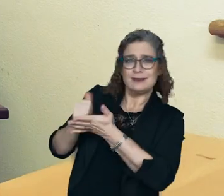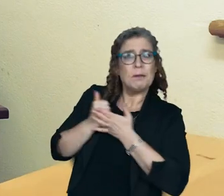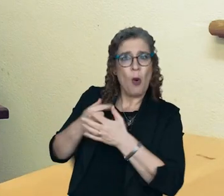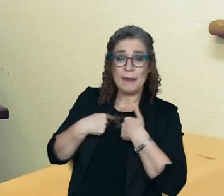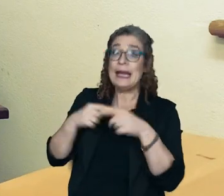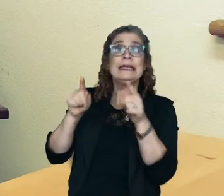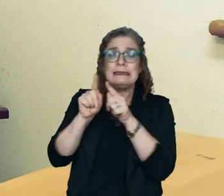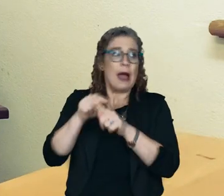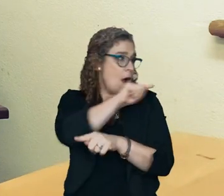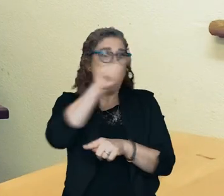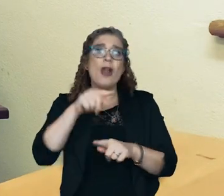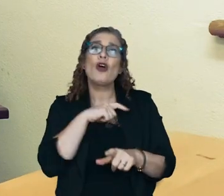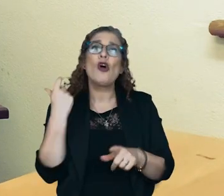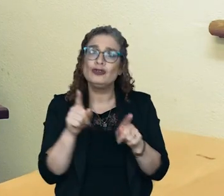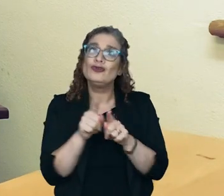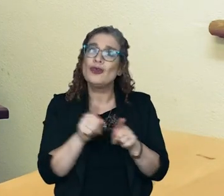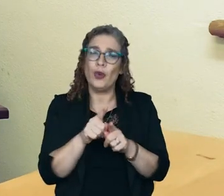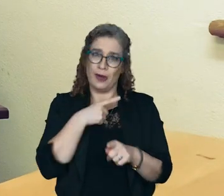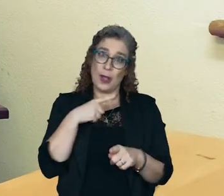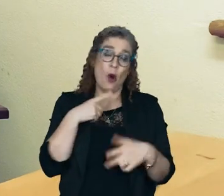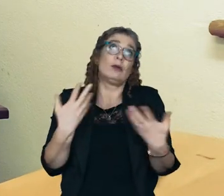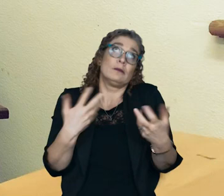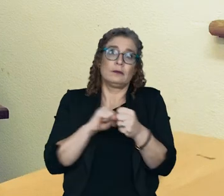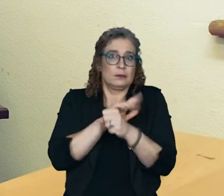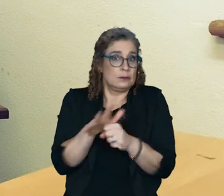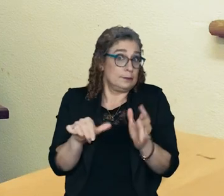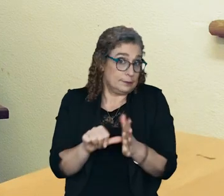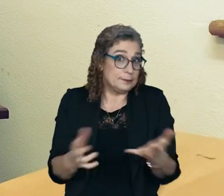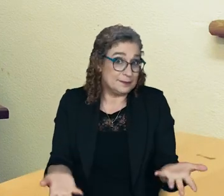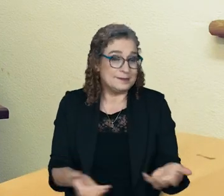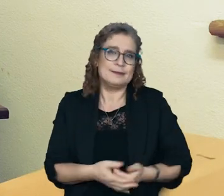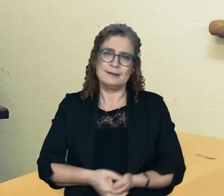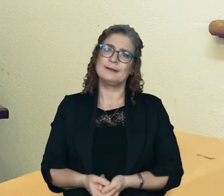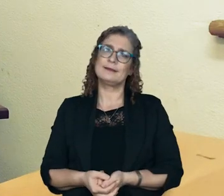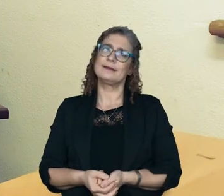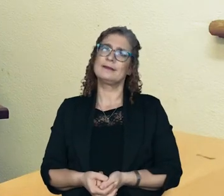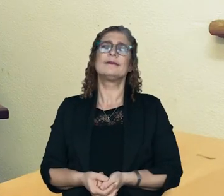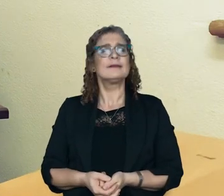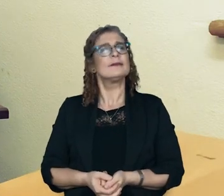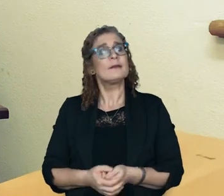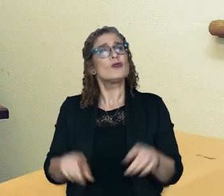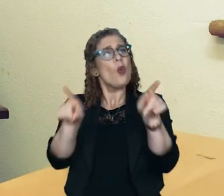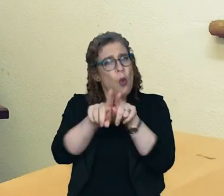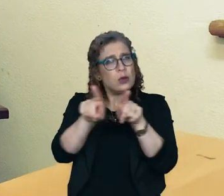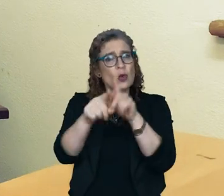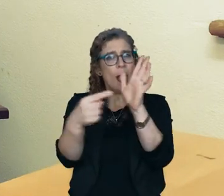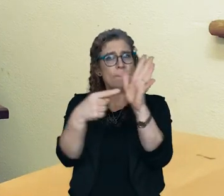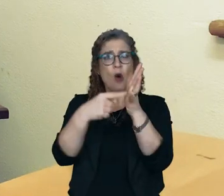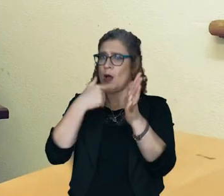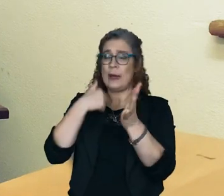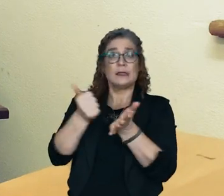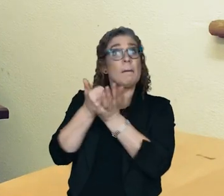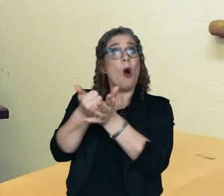clergy in the diocese, as we go through particularly difficult times. But also we try and support each other as